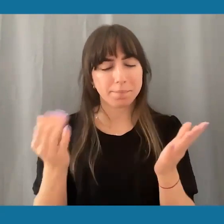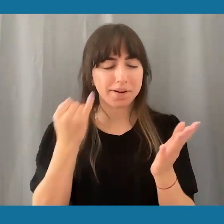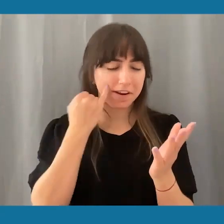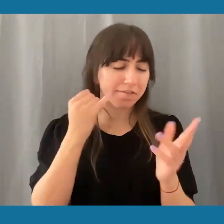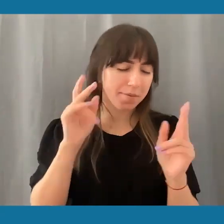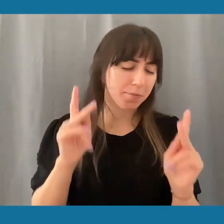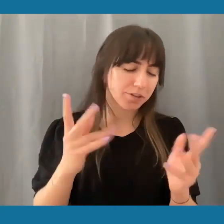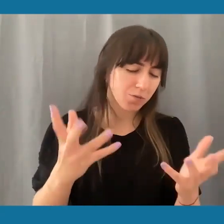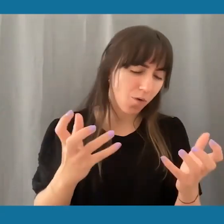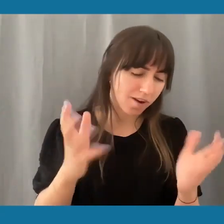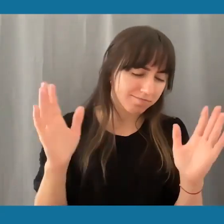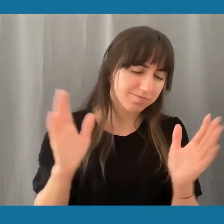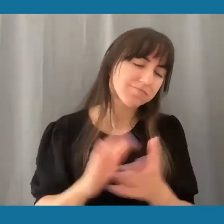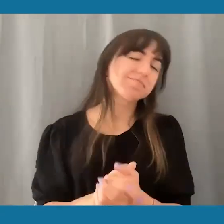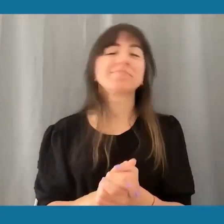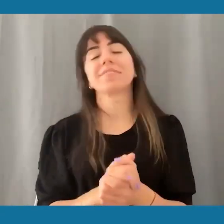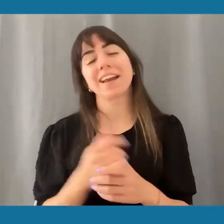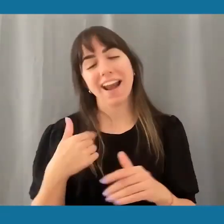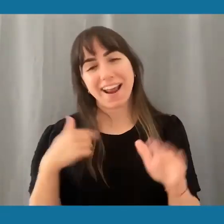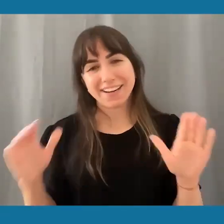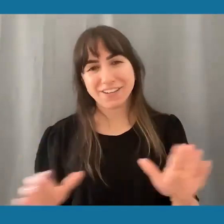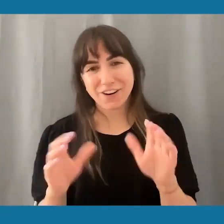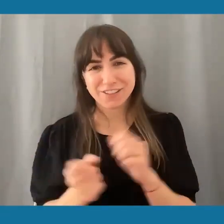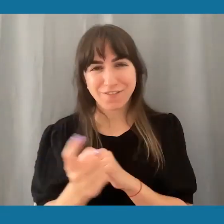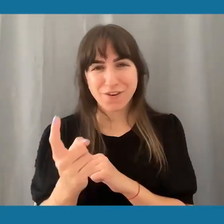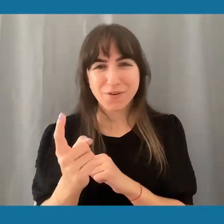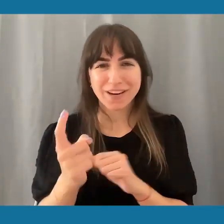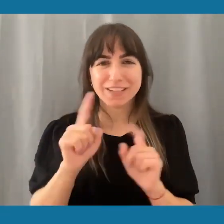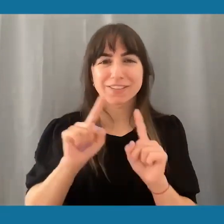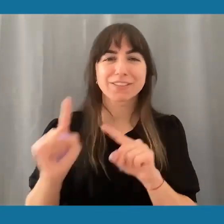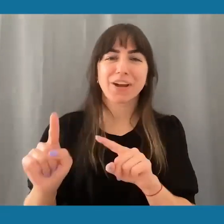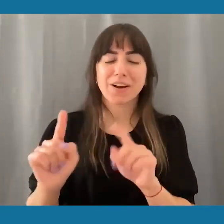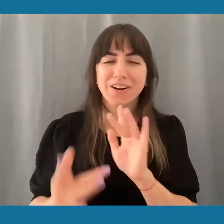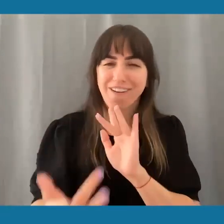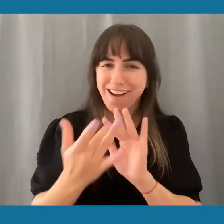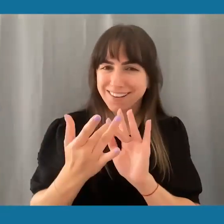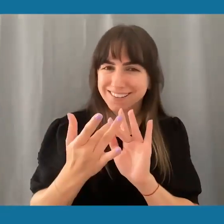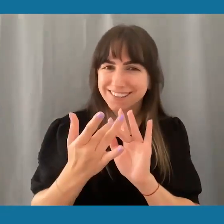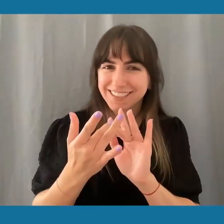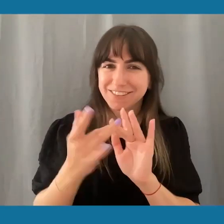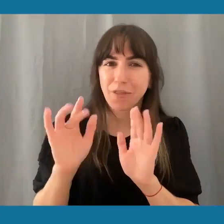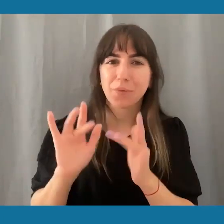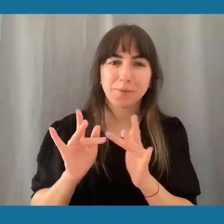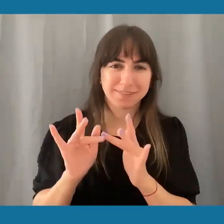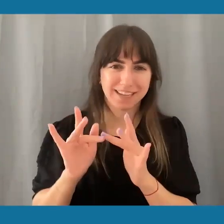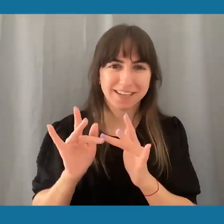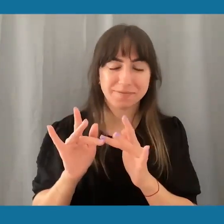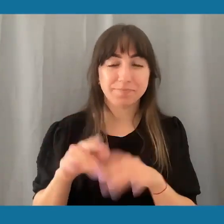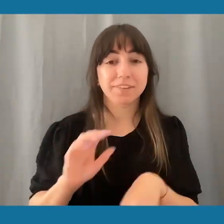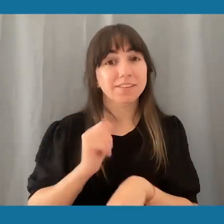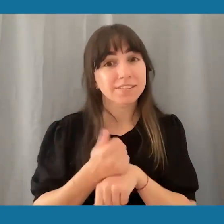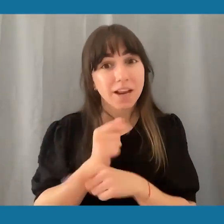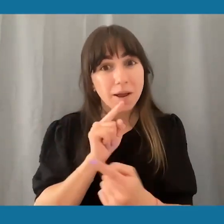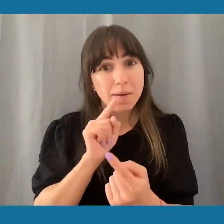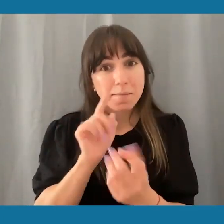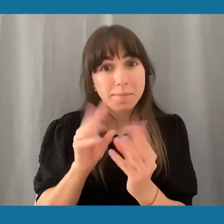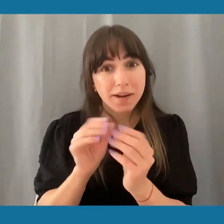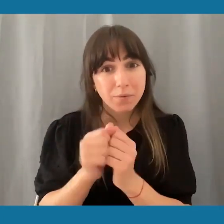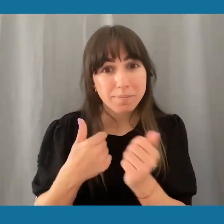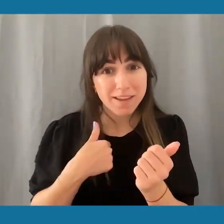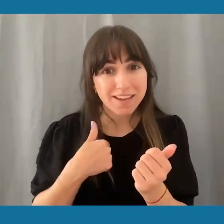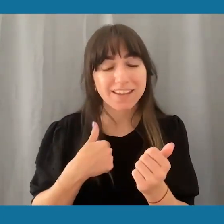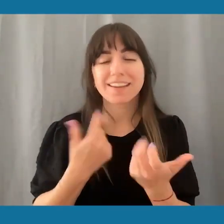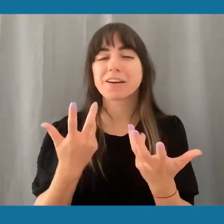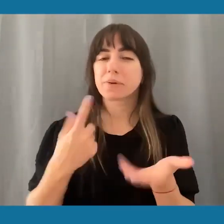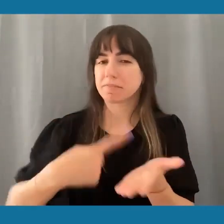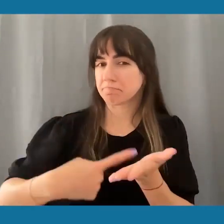encourage everybody to go to that contact us page on the Able United website, schedule a meeting with me. We can kind of go through everything. I can provide you with that